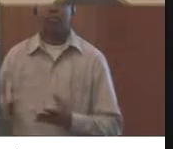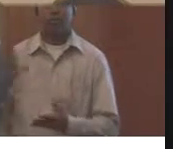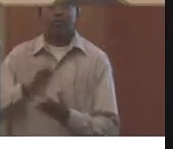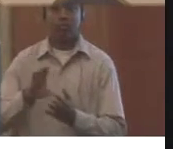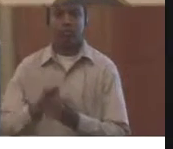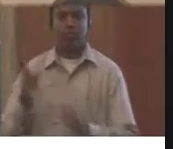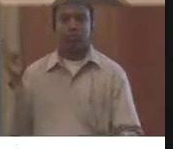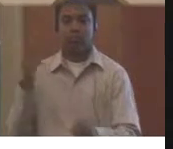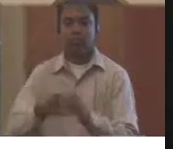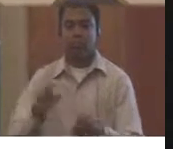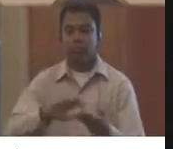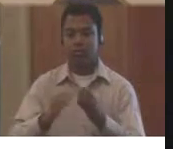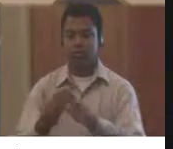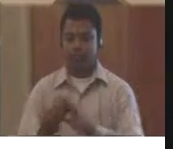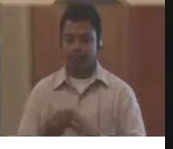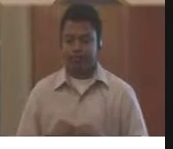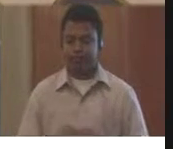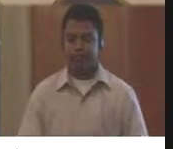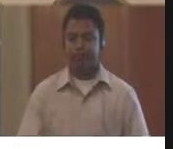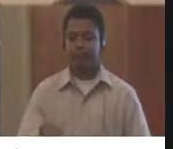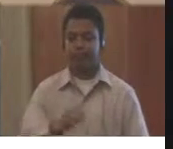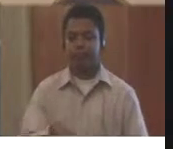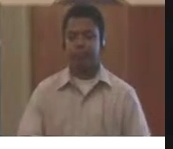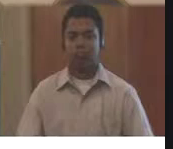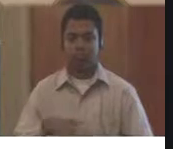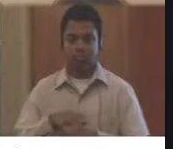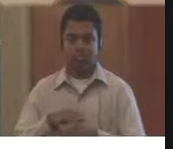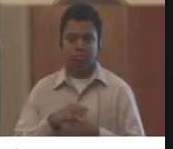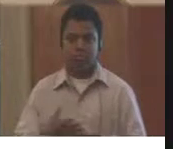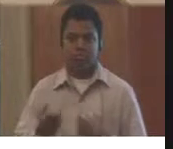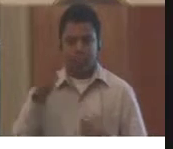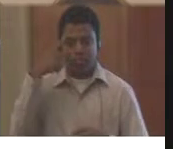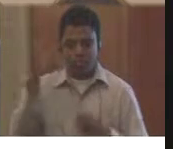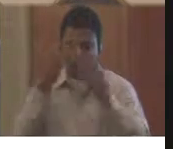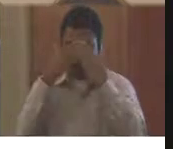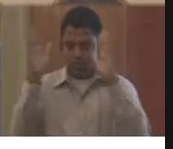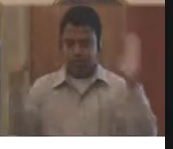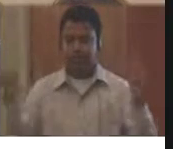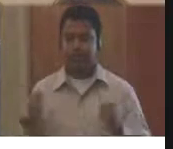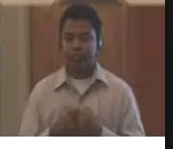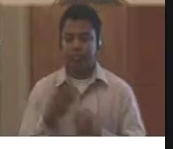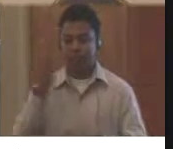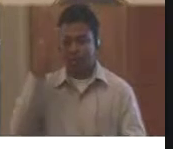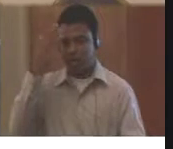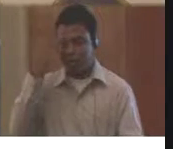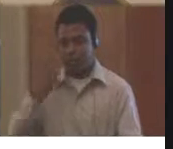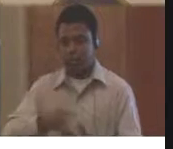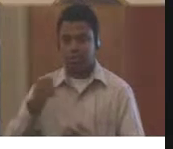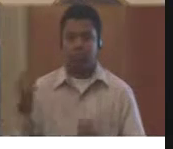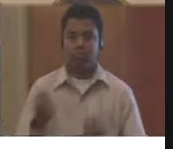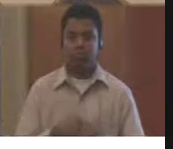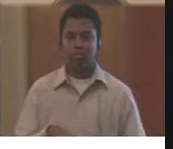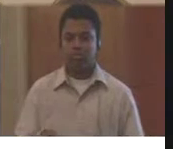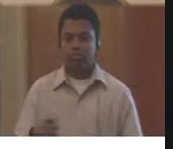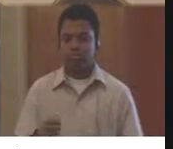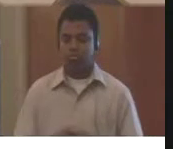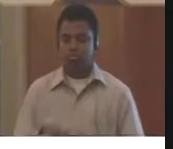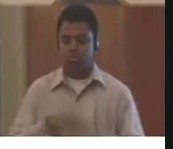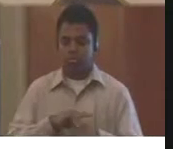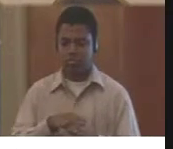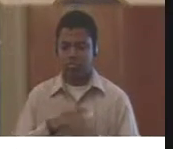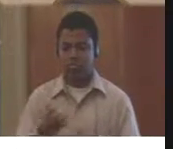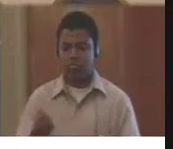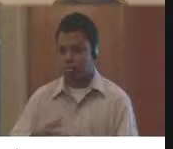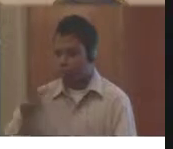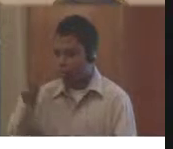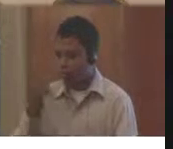Place community participation at the center of risk management in order to enhance greater comprehension and understanding of risks,